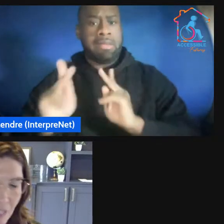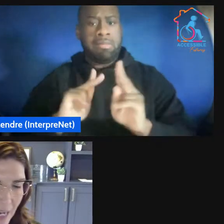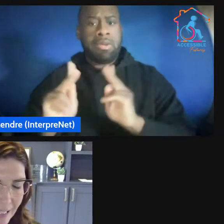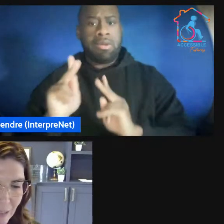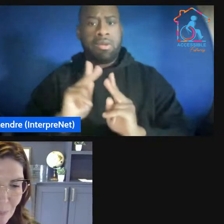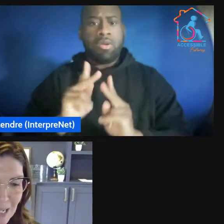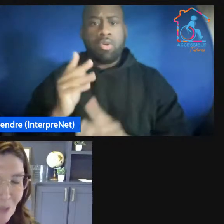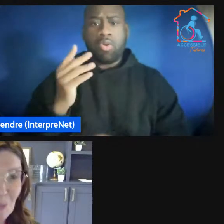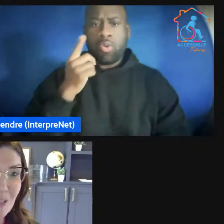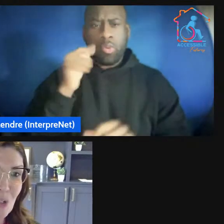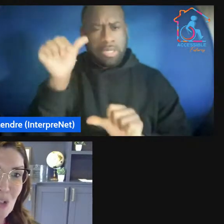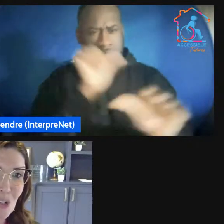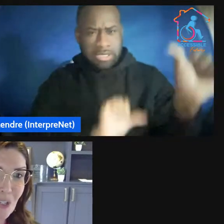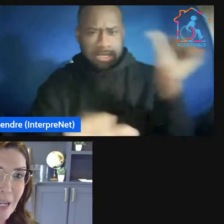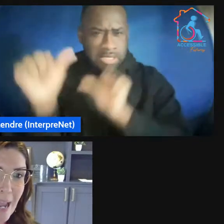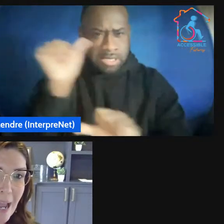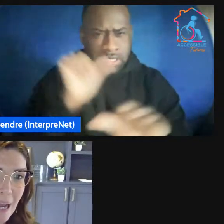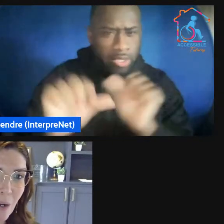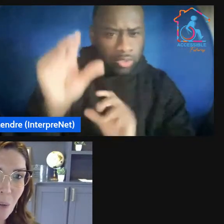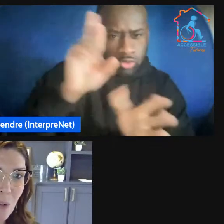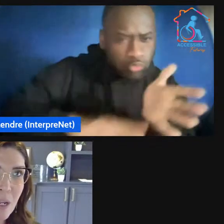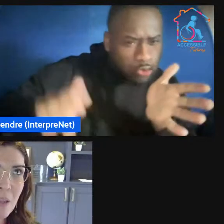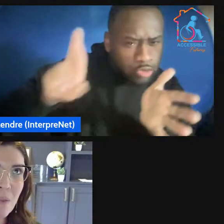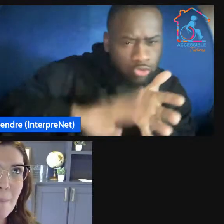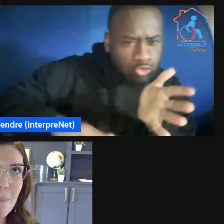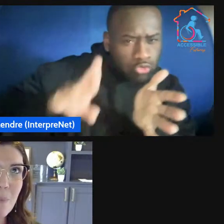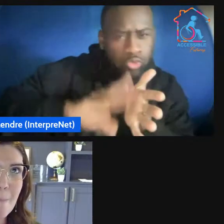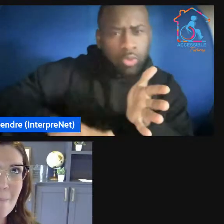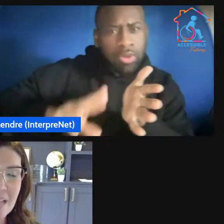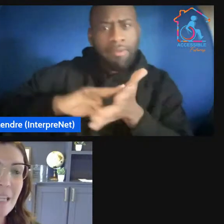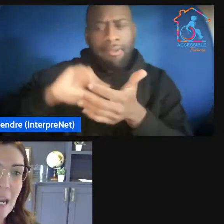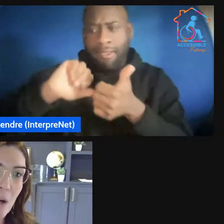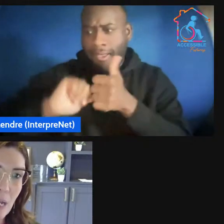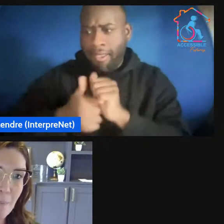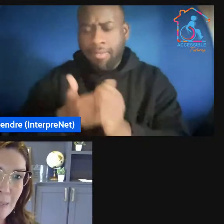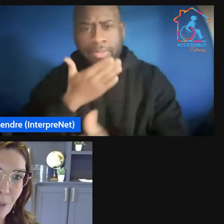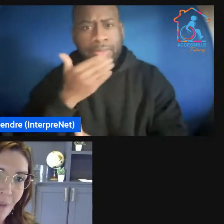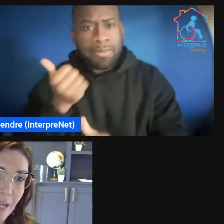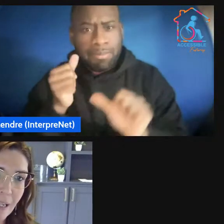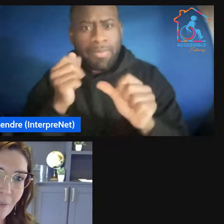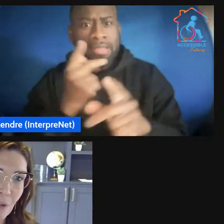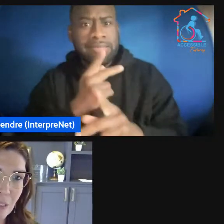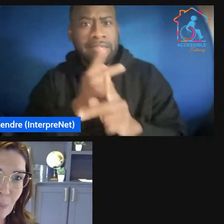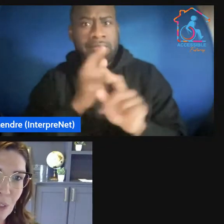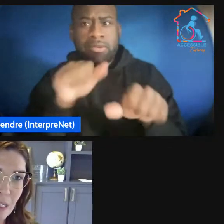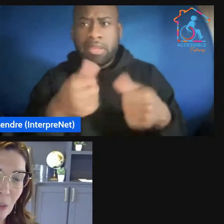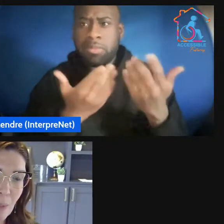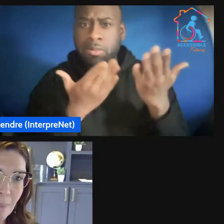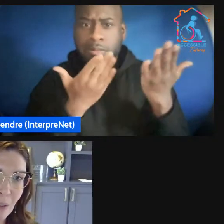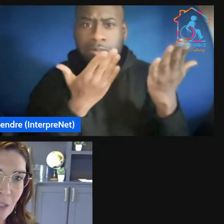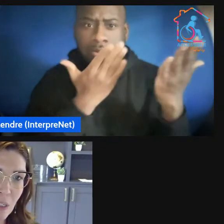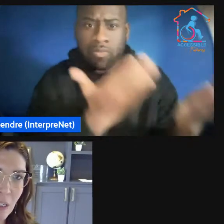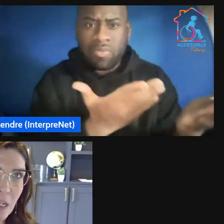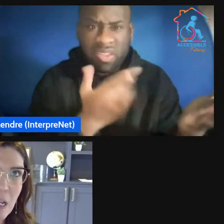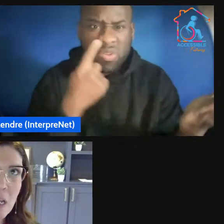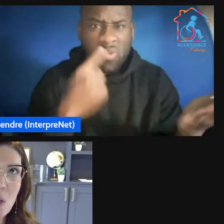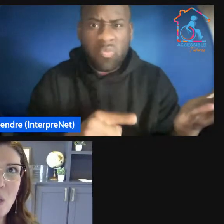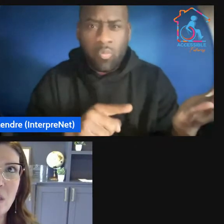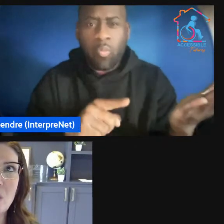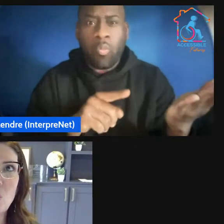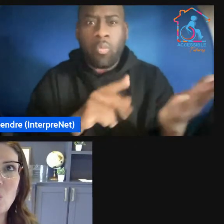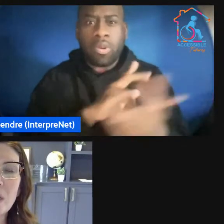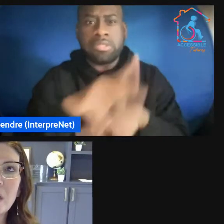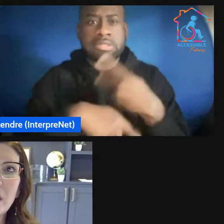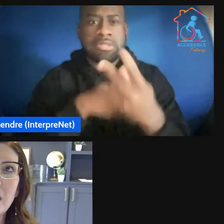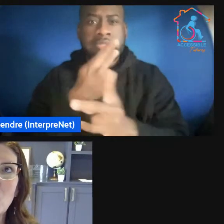kind of science-based researchers on how the best care can be provided for this particular population, you